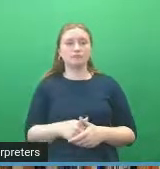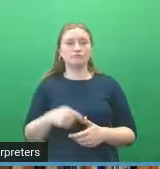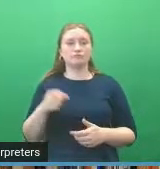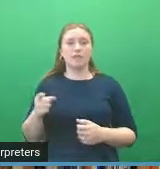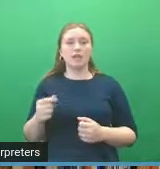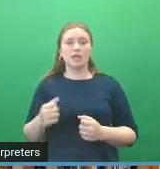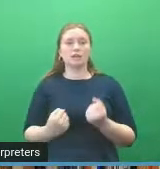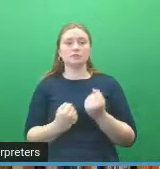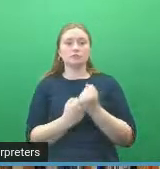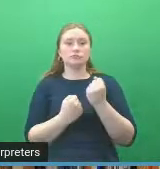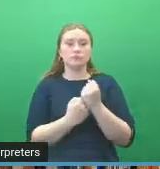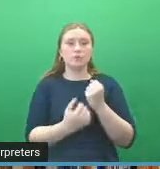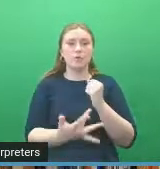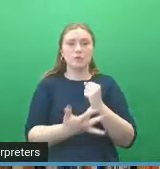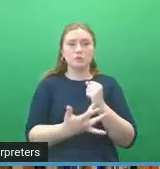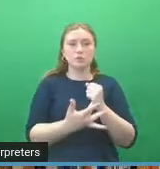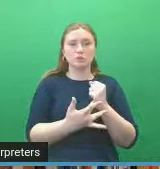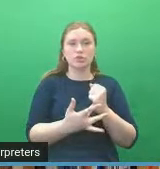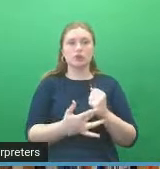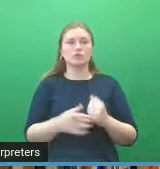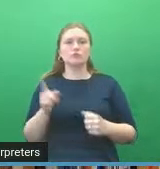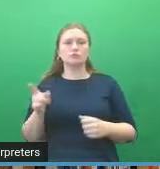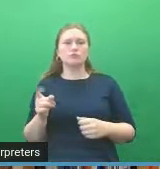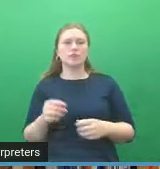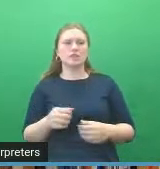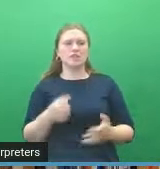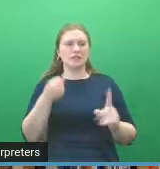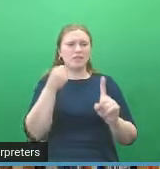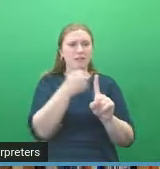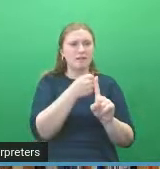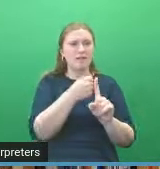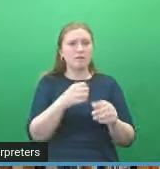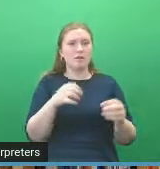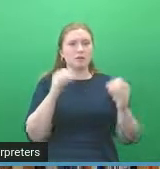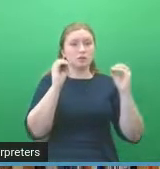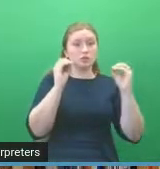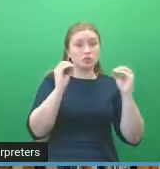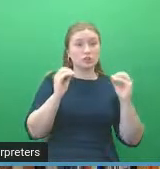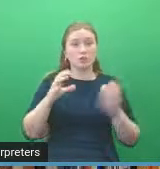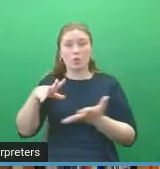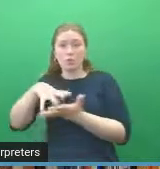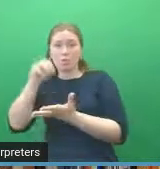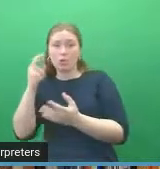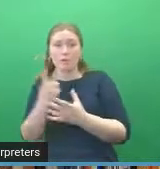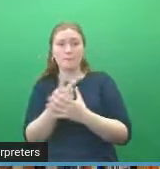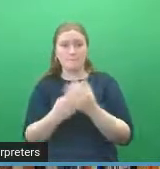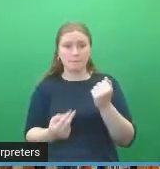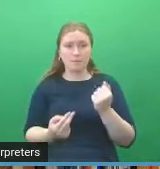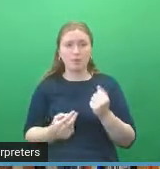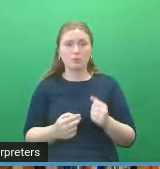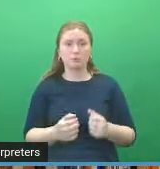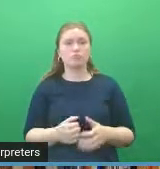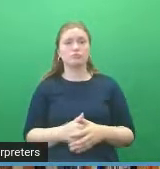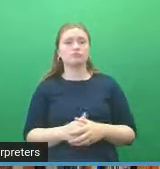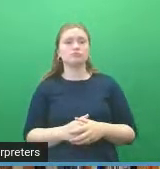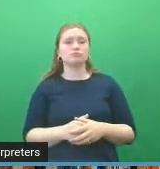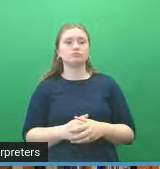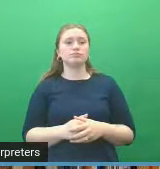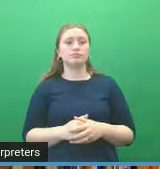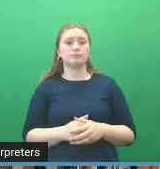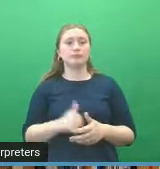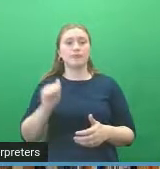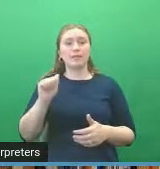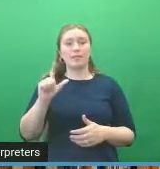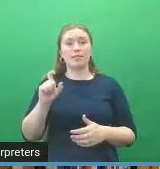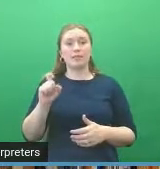teaching and learning in formal and informal learning spaces. Prior to his experience at the Texas Association of Museums, Alex served nearly